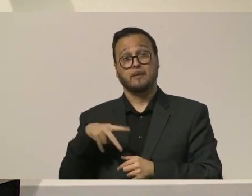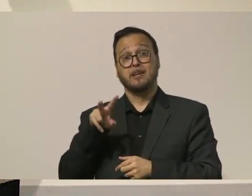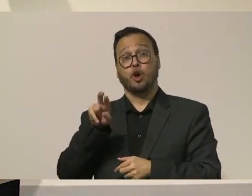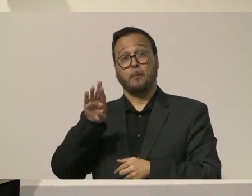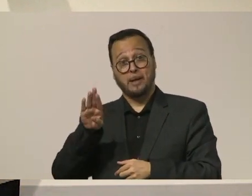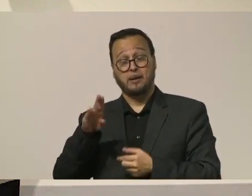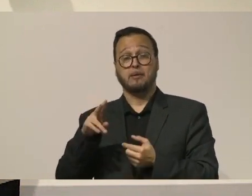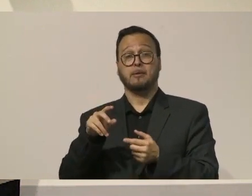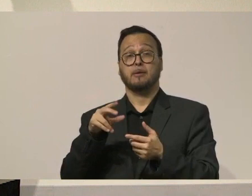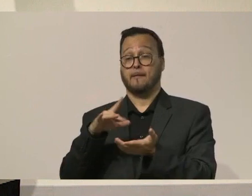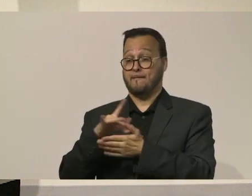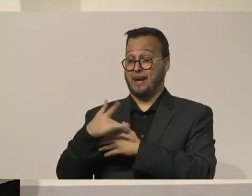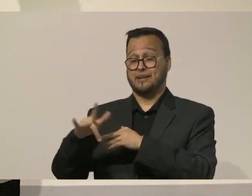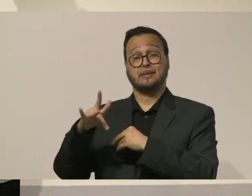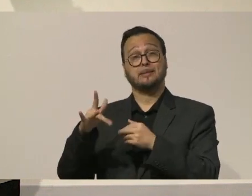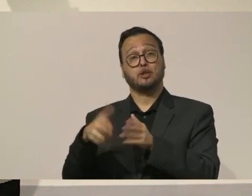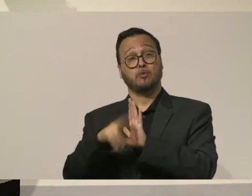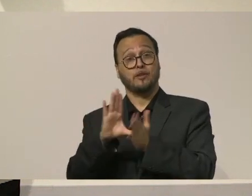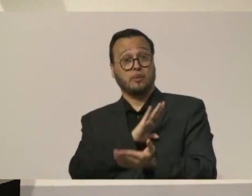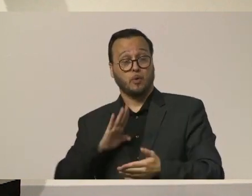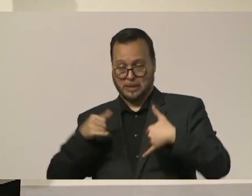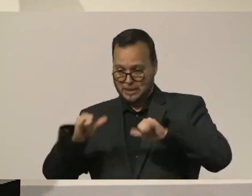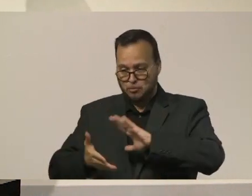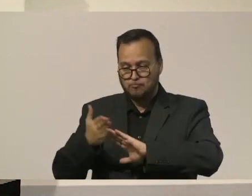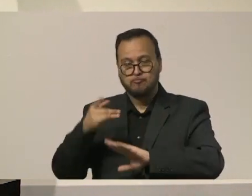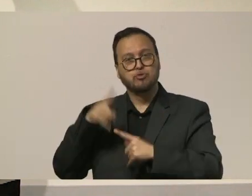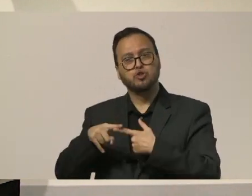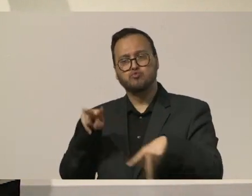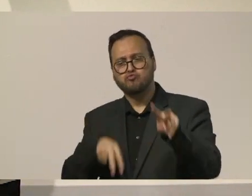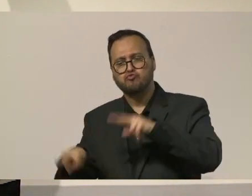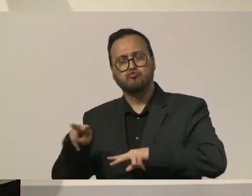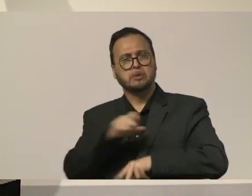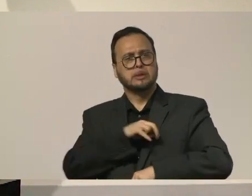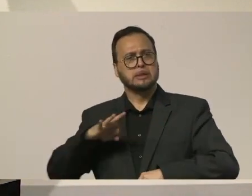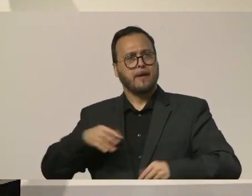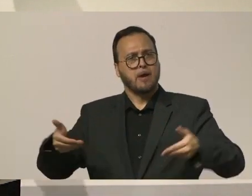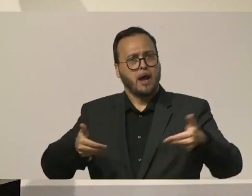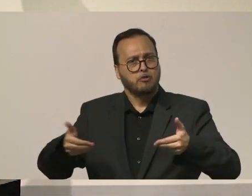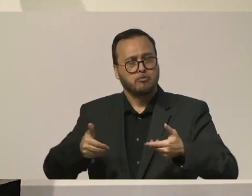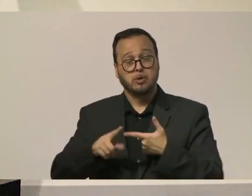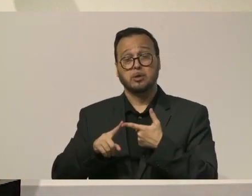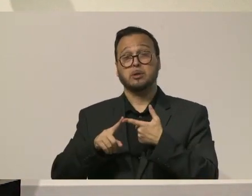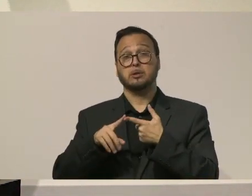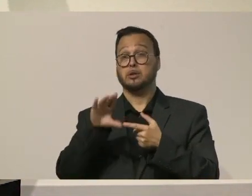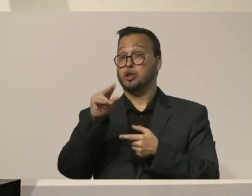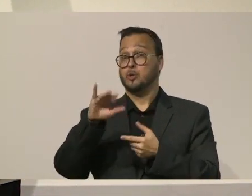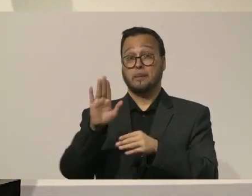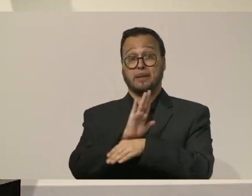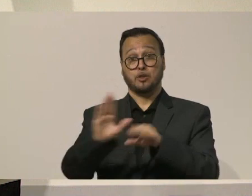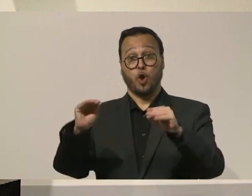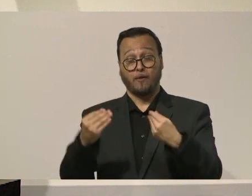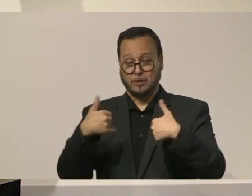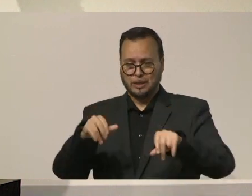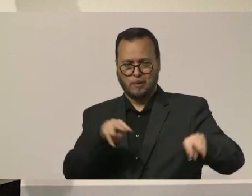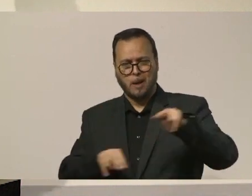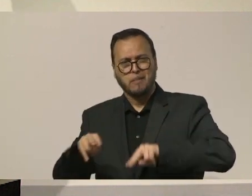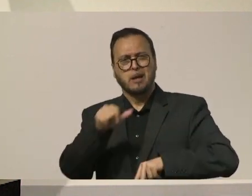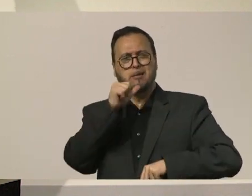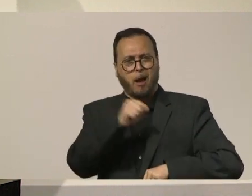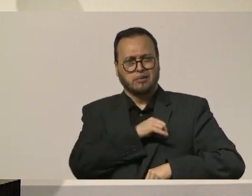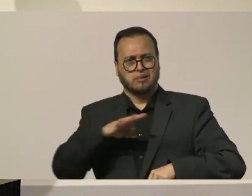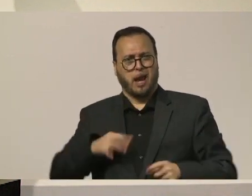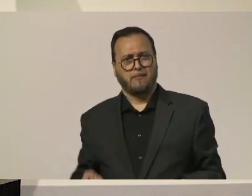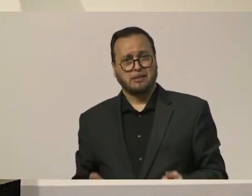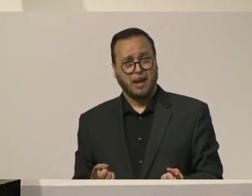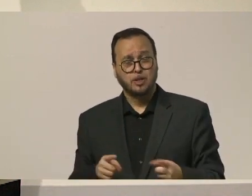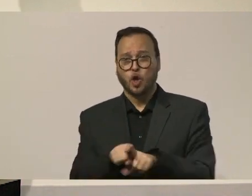place to control staff hiring. The college's business office will continue to monitor non-personnel expenses and